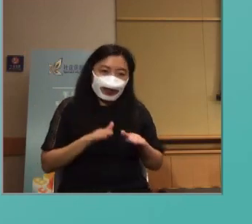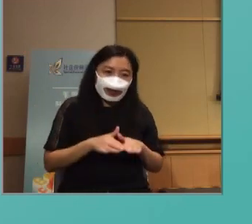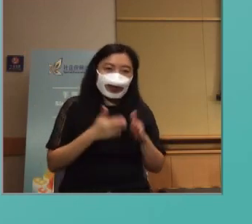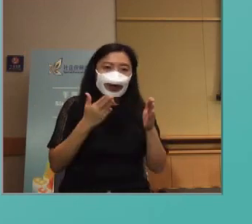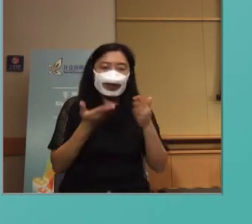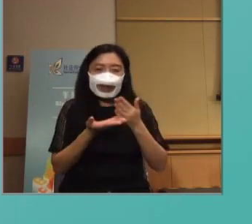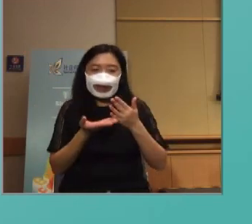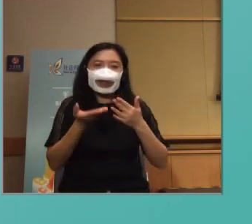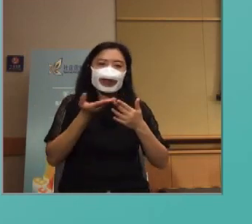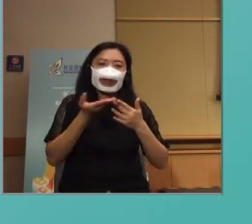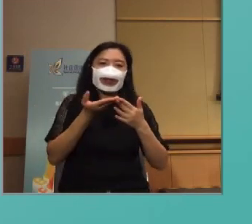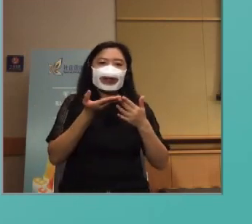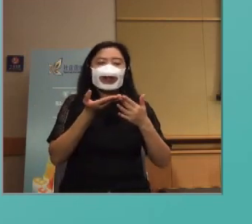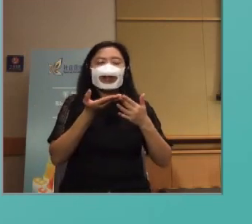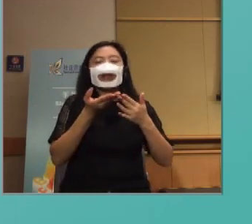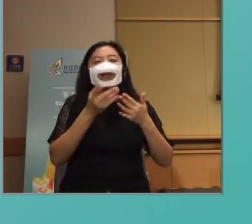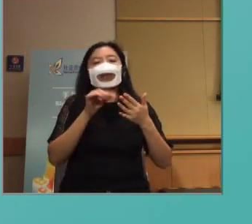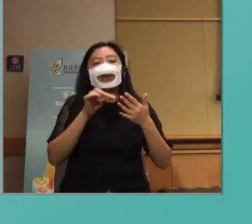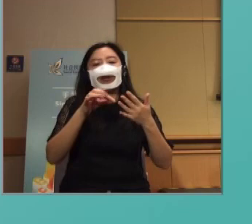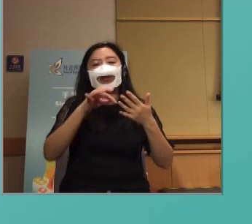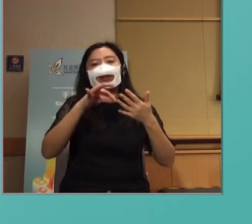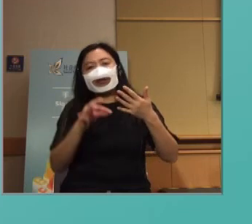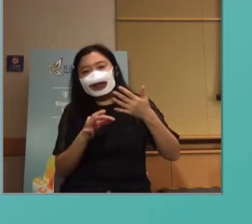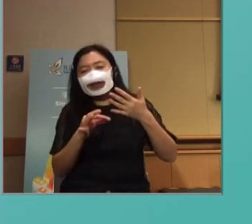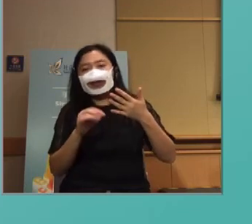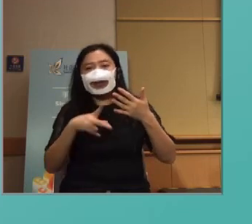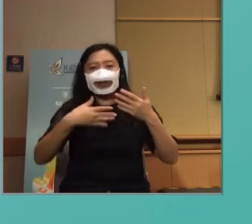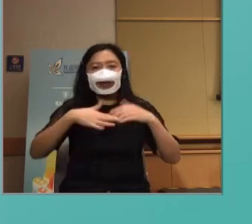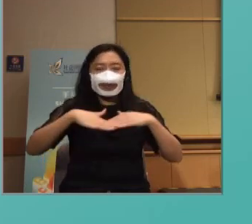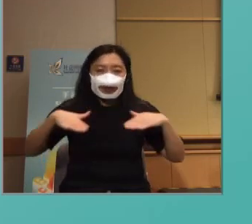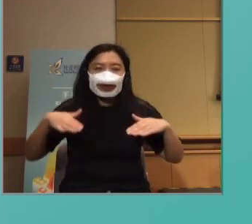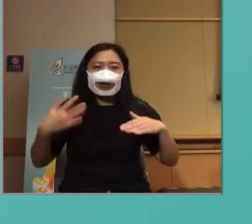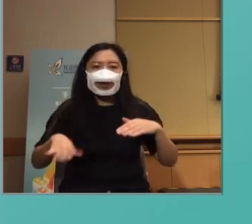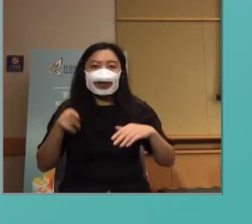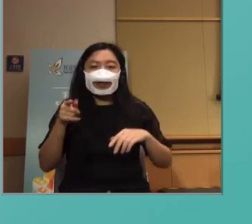the .com effect. It happens with all new industries for new techs. And